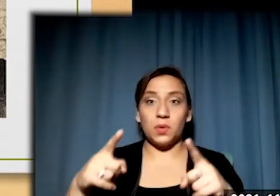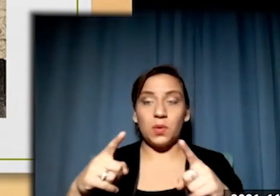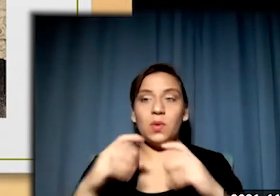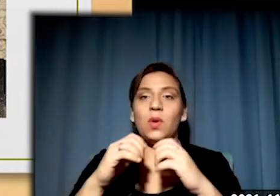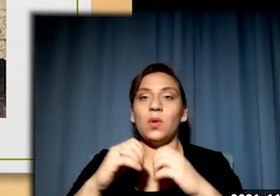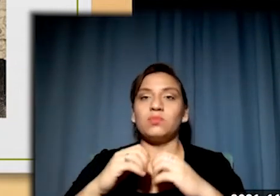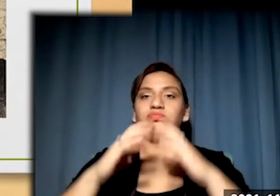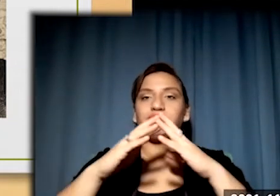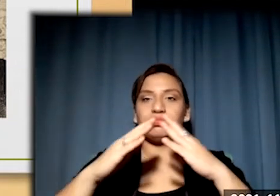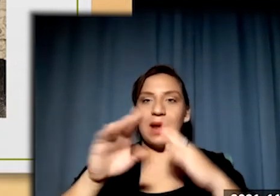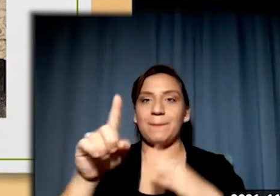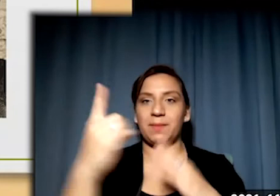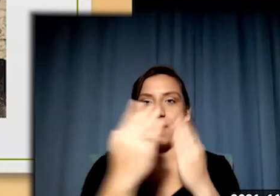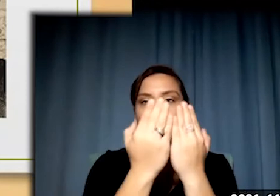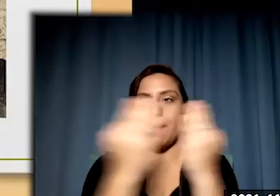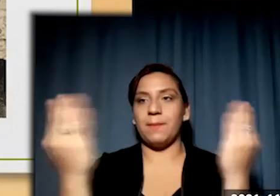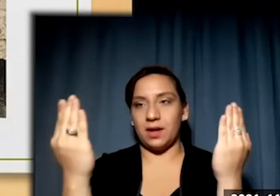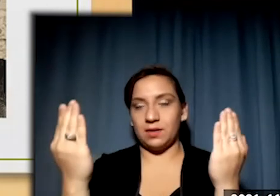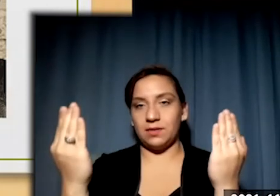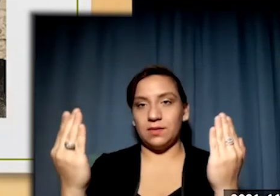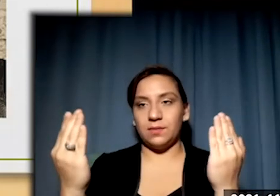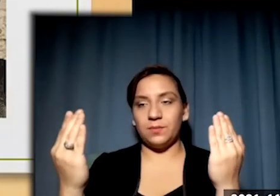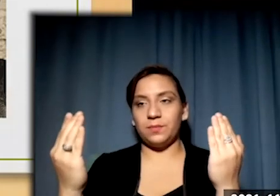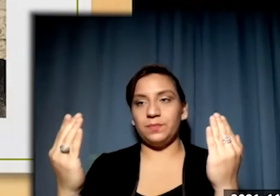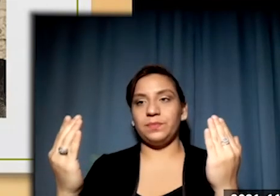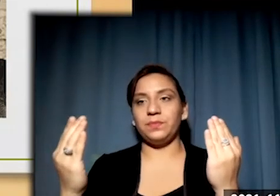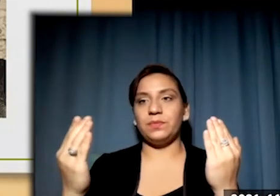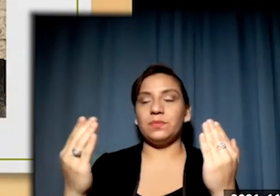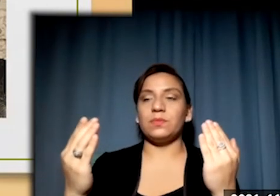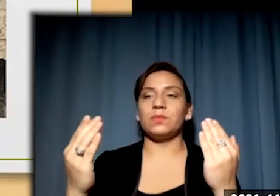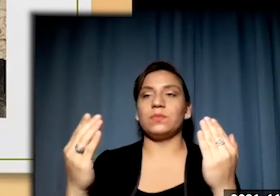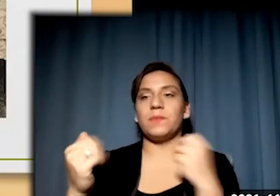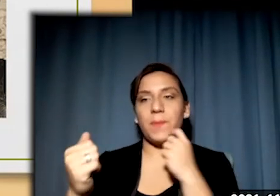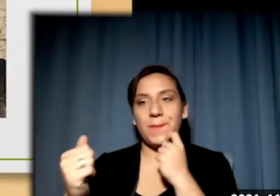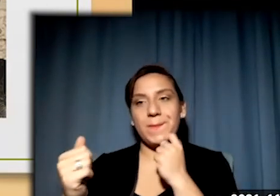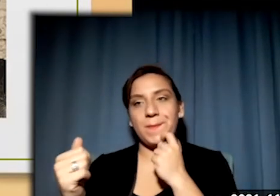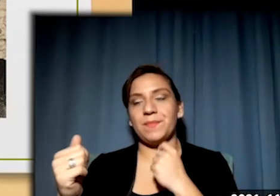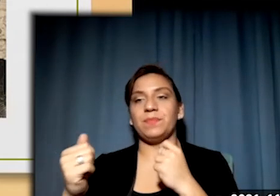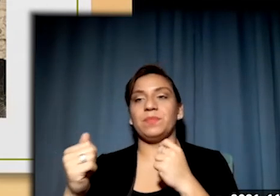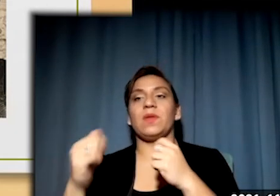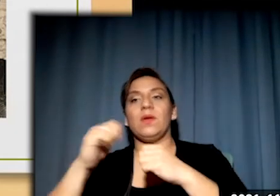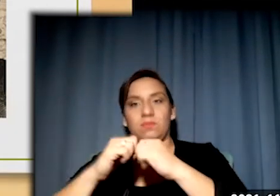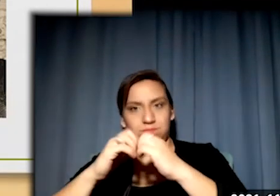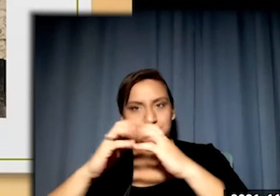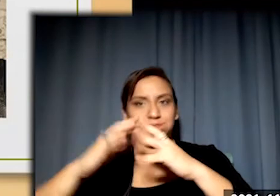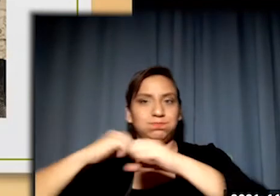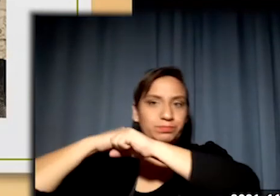city and the fortifications with permanent material stone on the eastern coast.